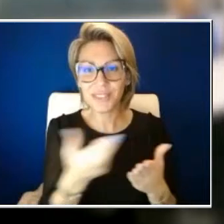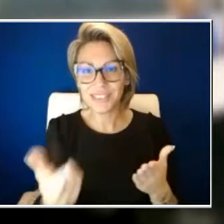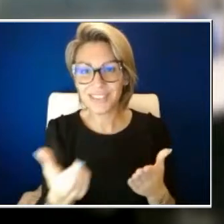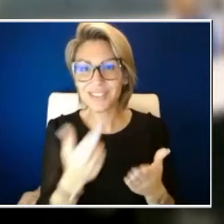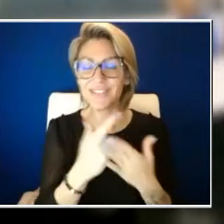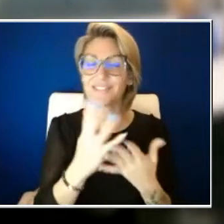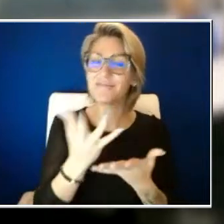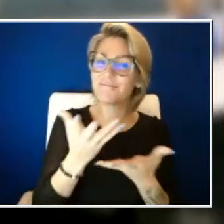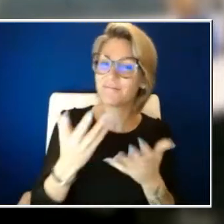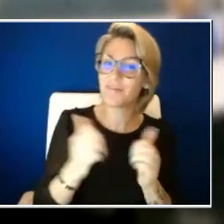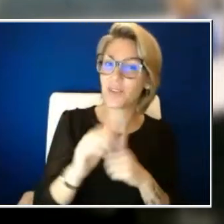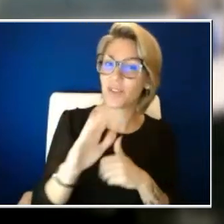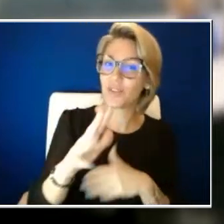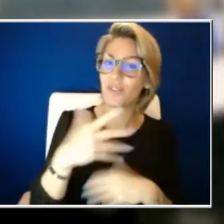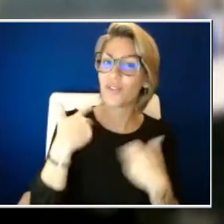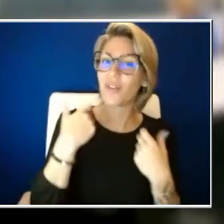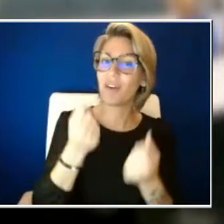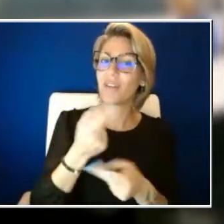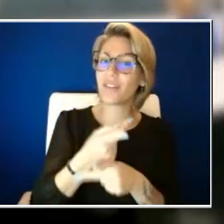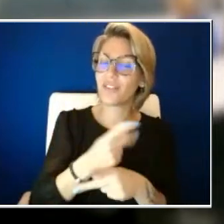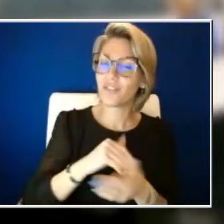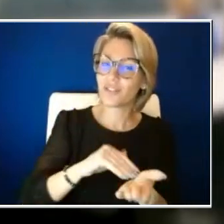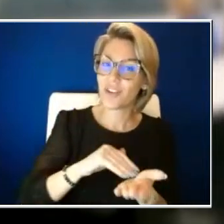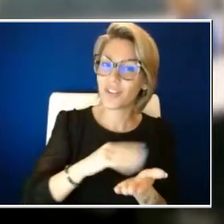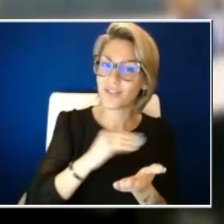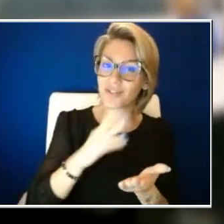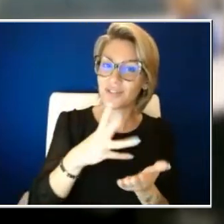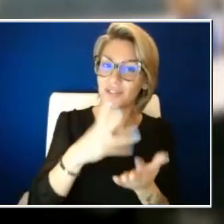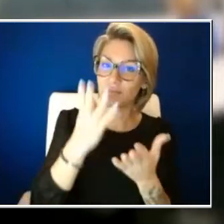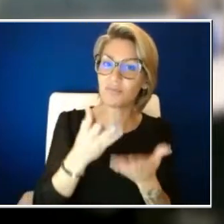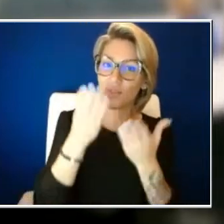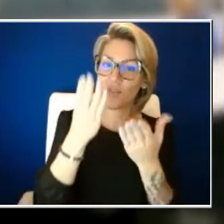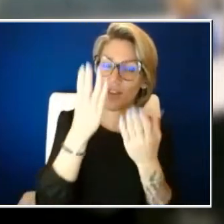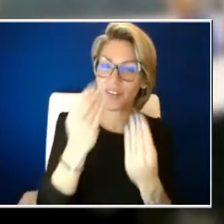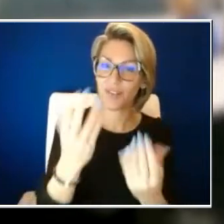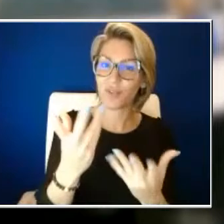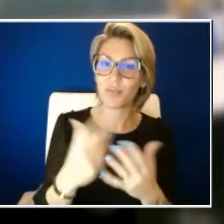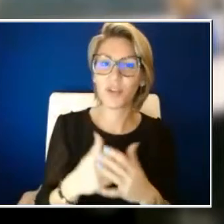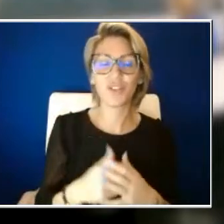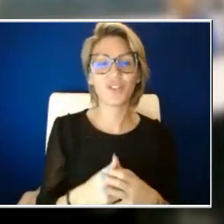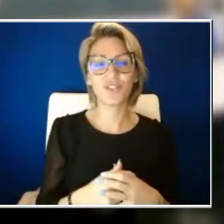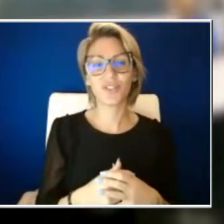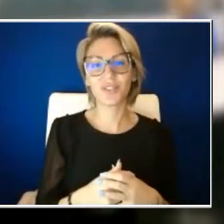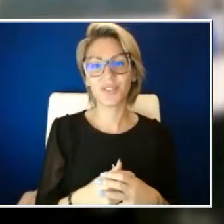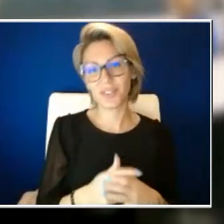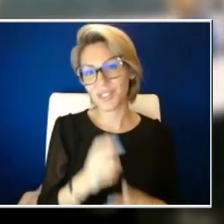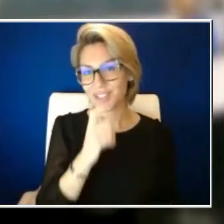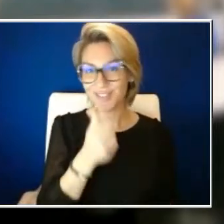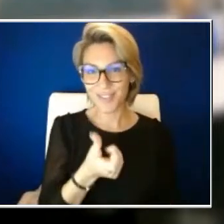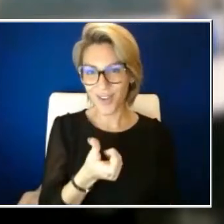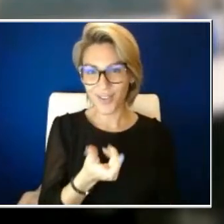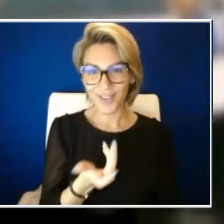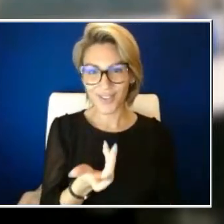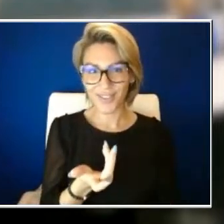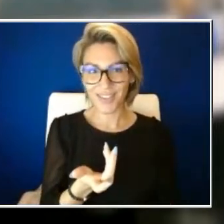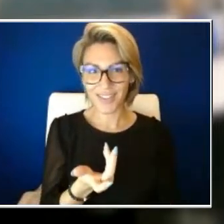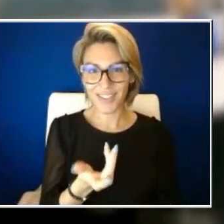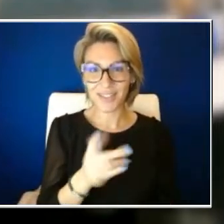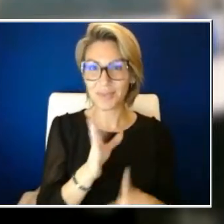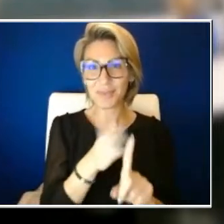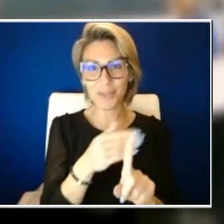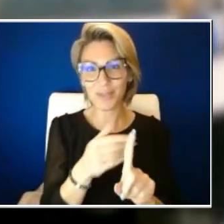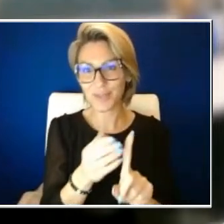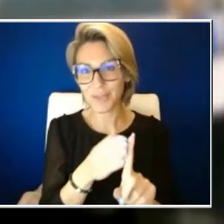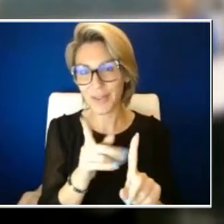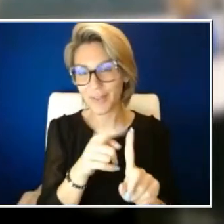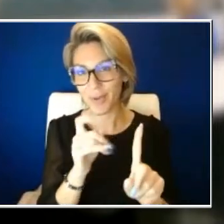providers. They have experience and the right information. Please do not get swayed by all